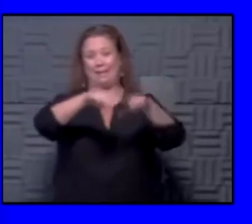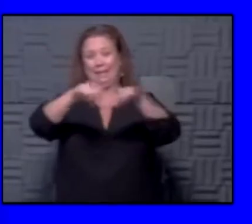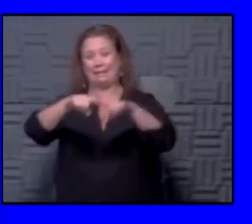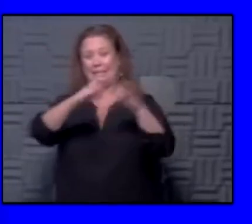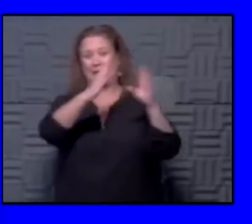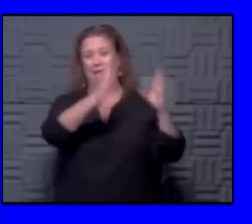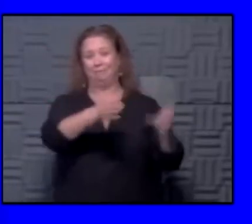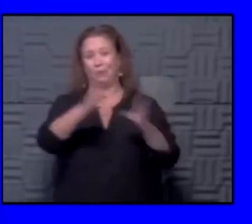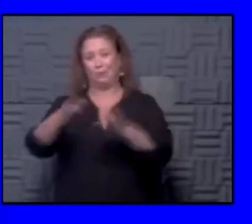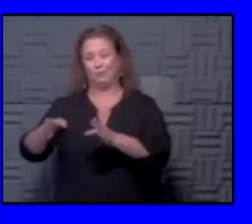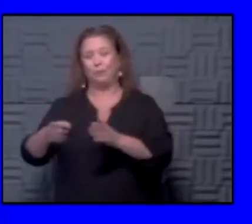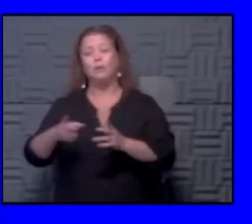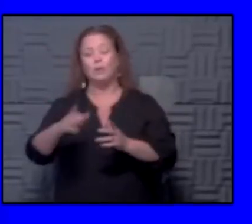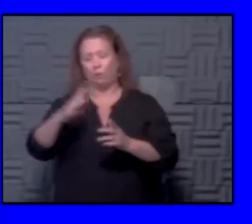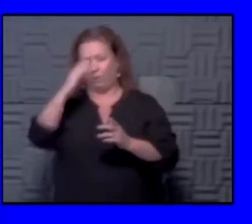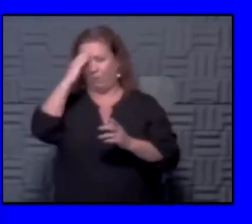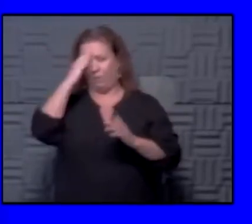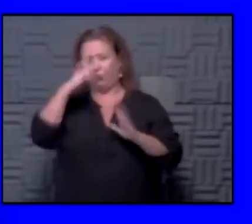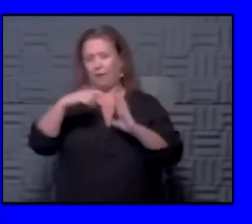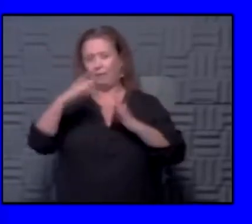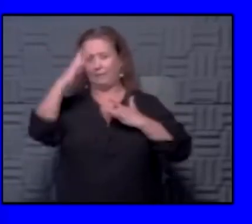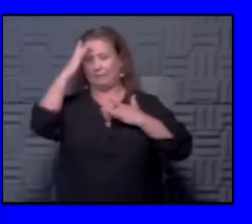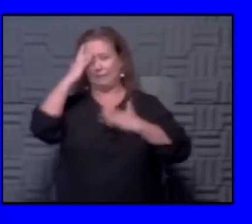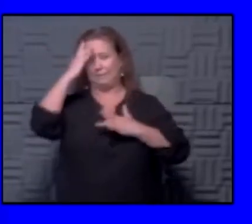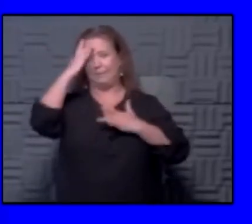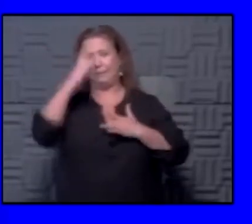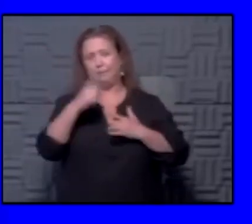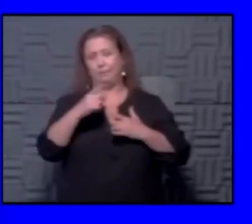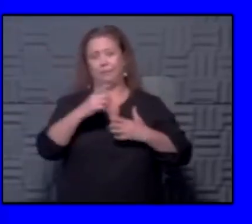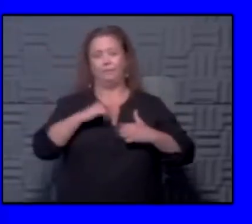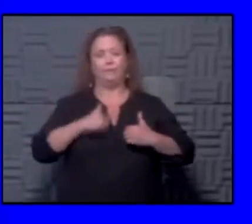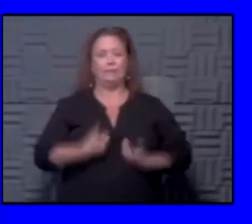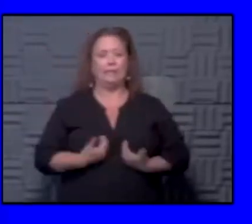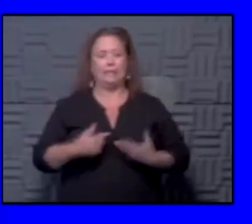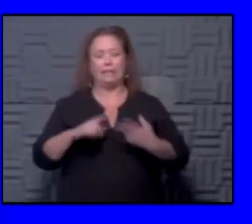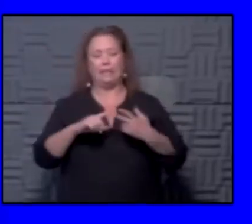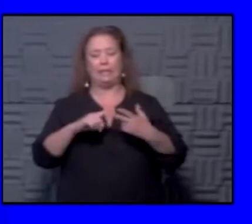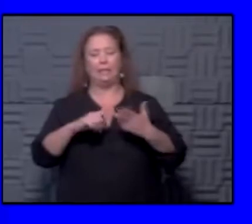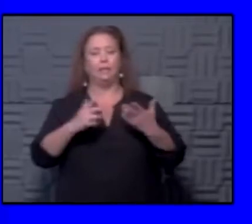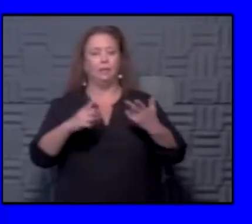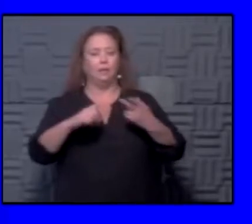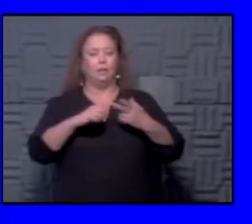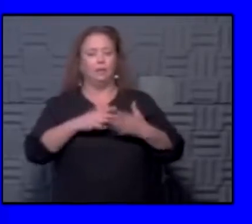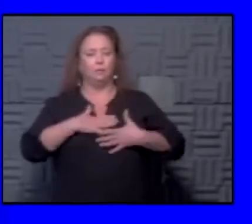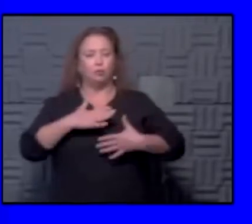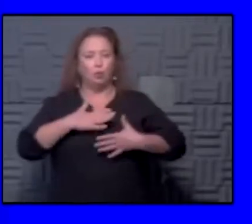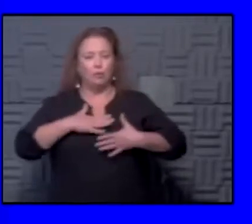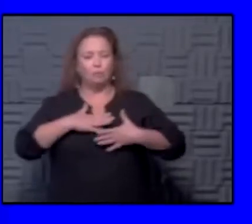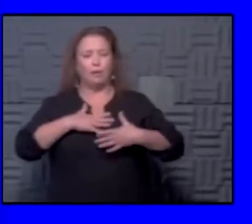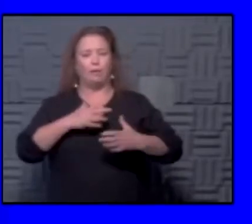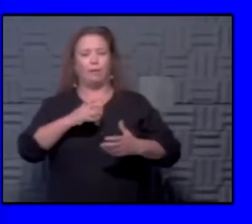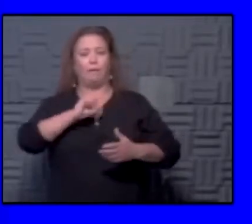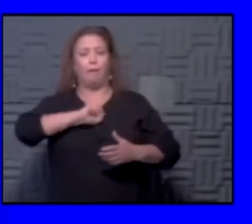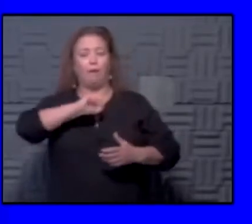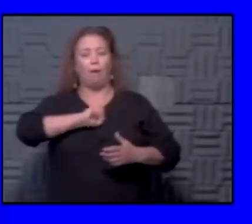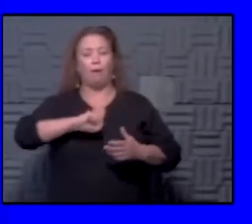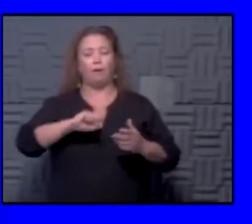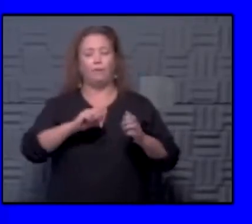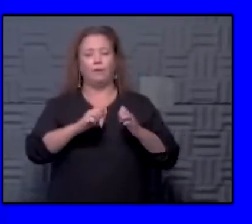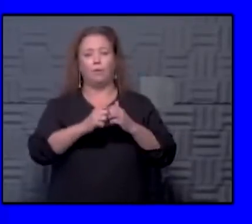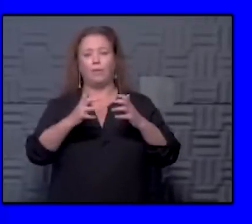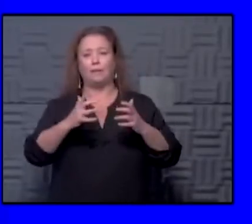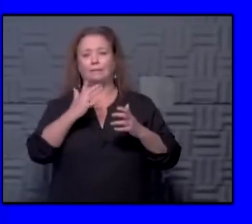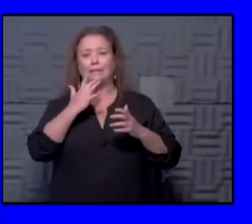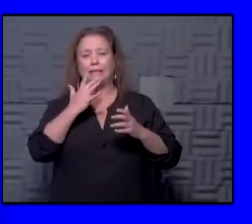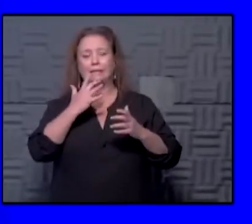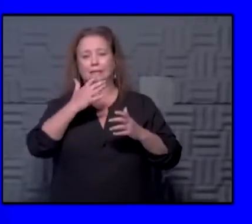individual. We know you can have symptoms, whether that's just fatigue, being tired, whether that's some shortness of breath or cough, whether that's loss of taste or